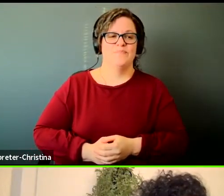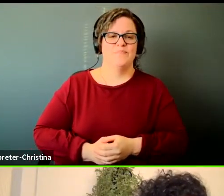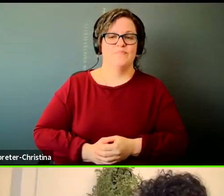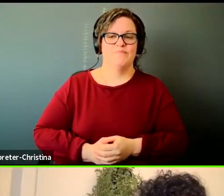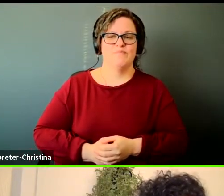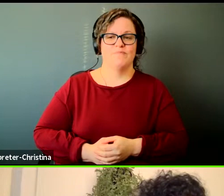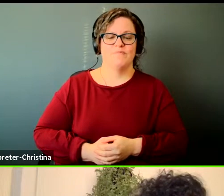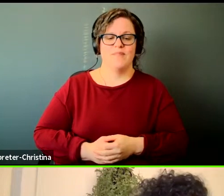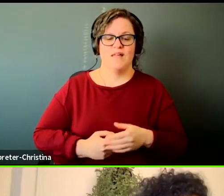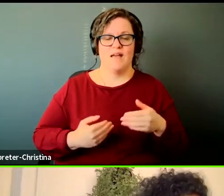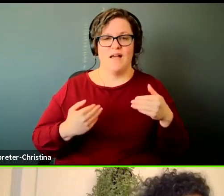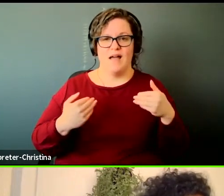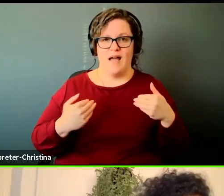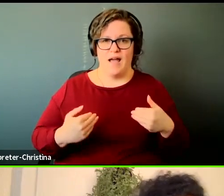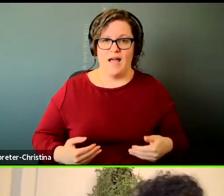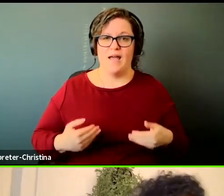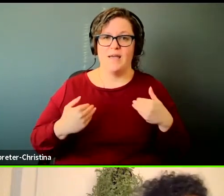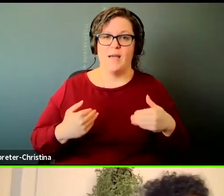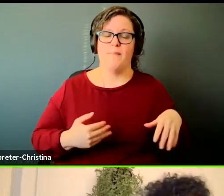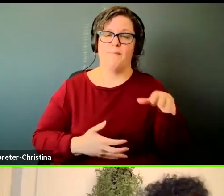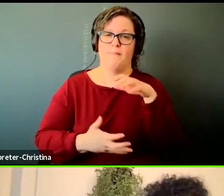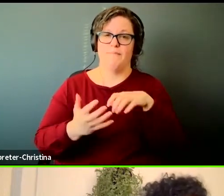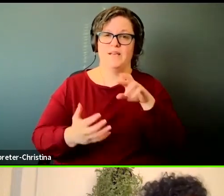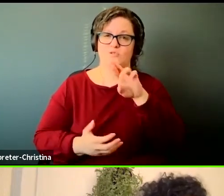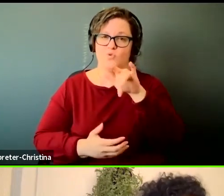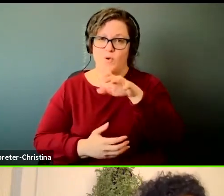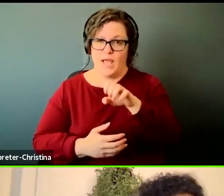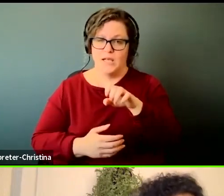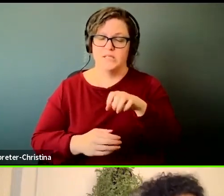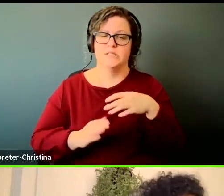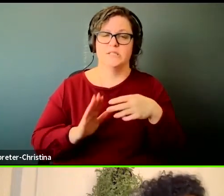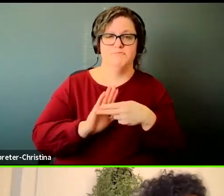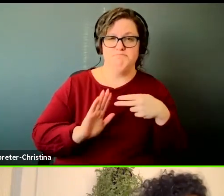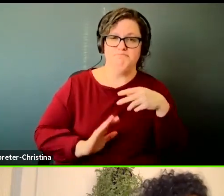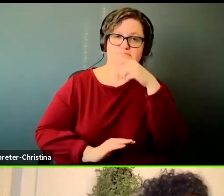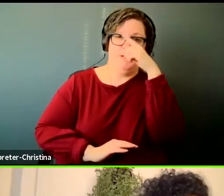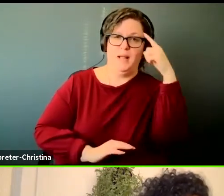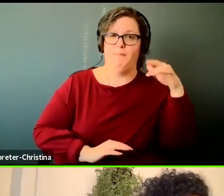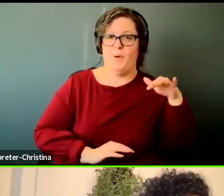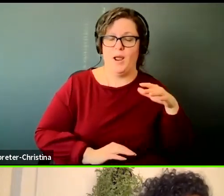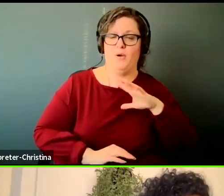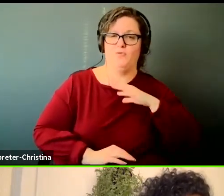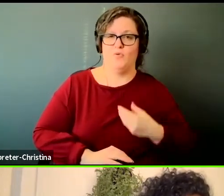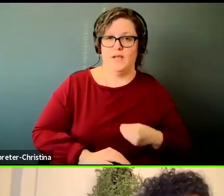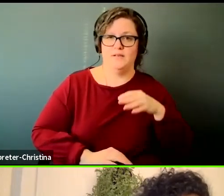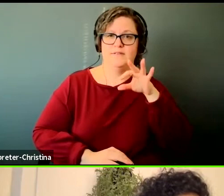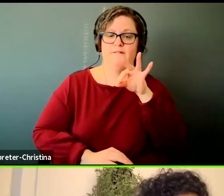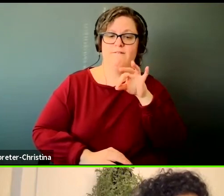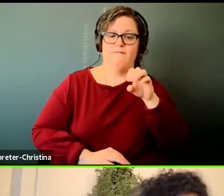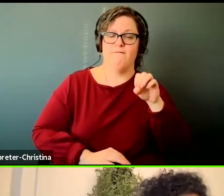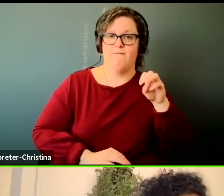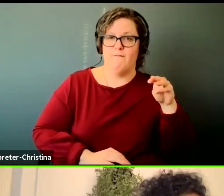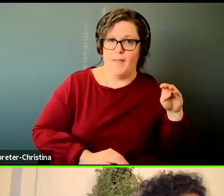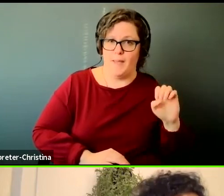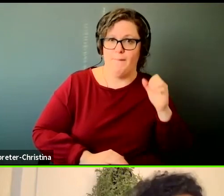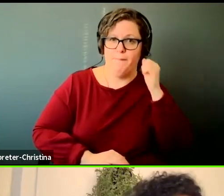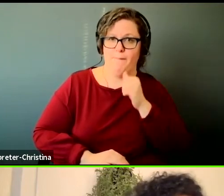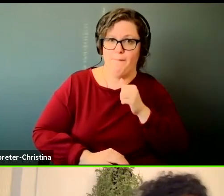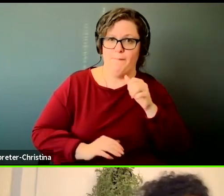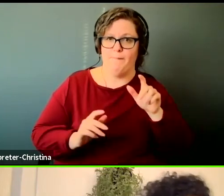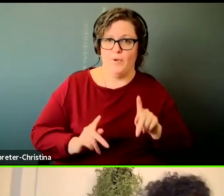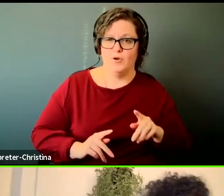So I am a mixed race, black, brown, trans femme, wearing a blue shirt and